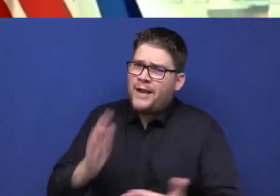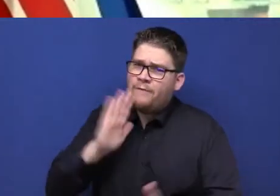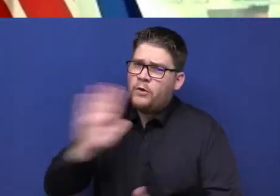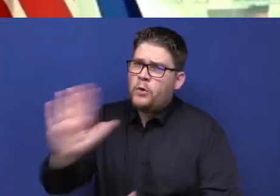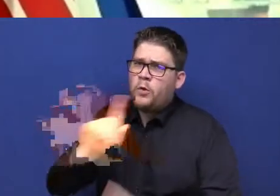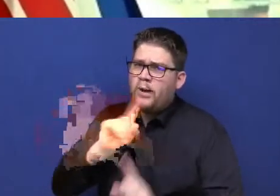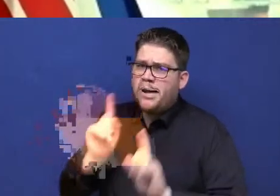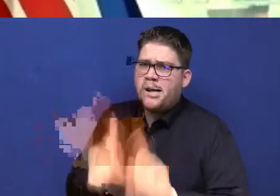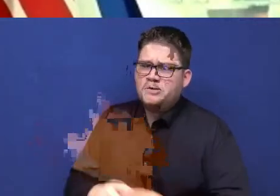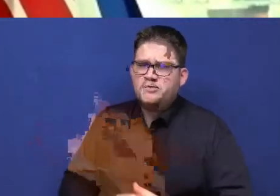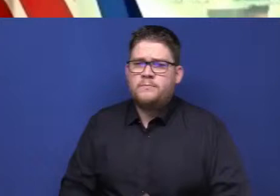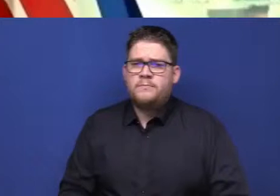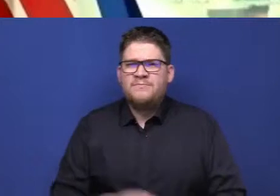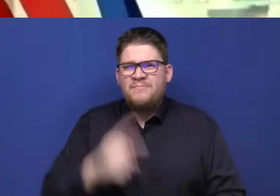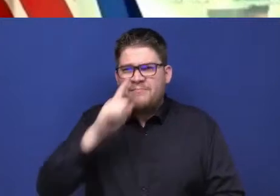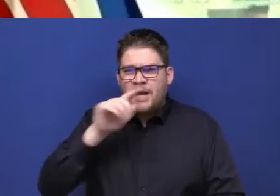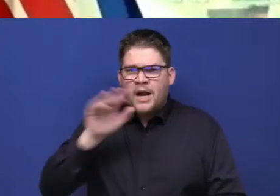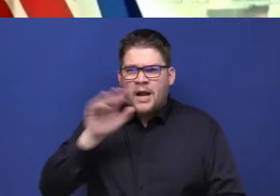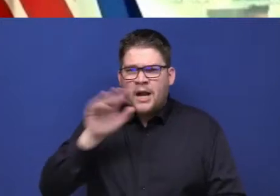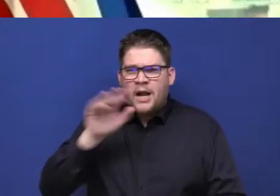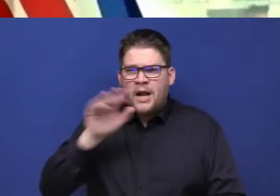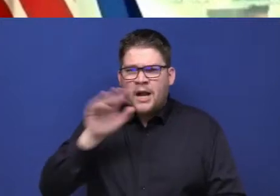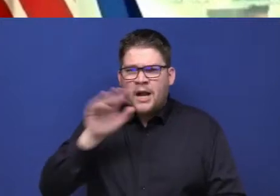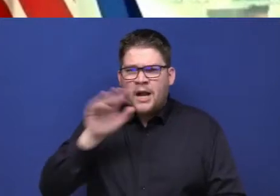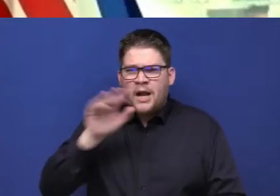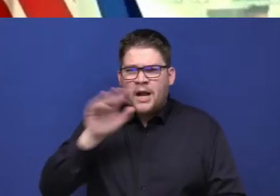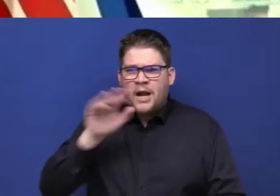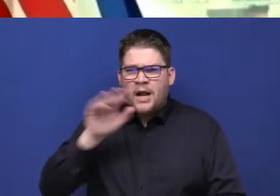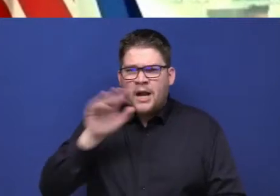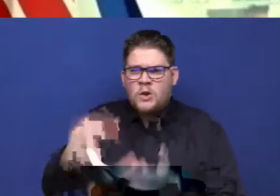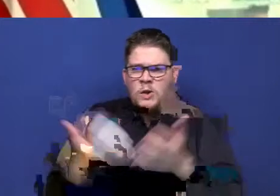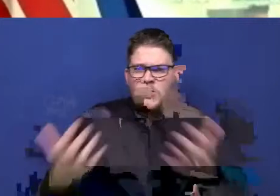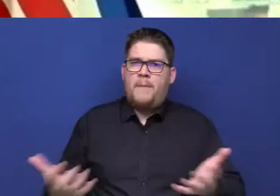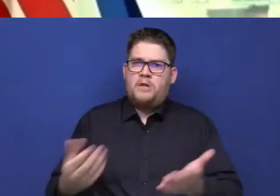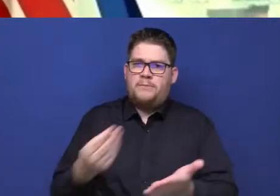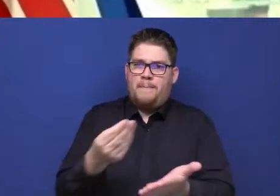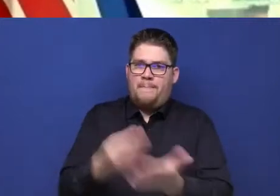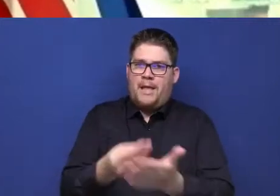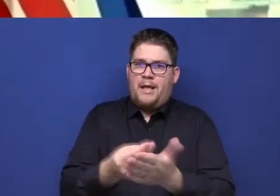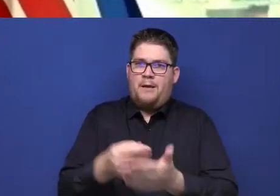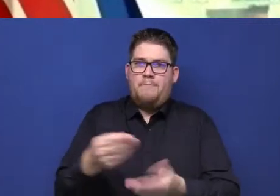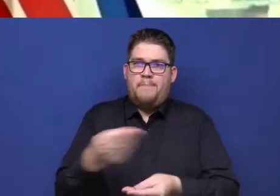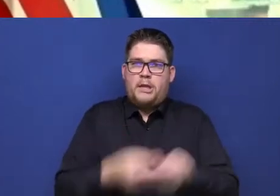and how much have we spent? Have we gone over the budget?